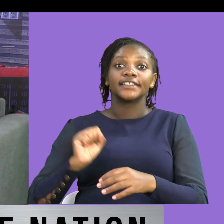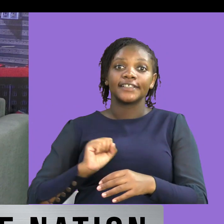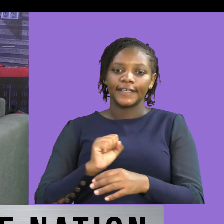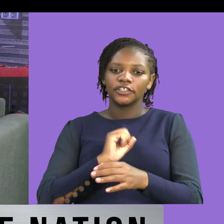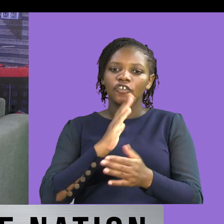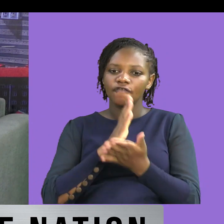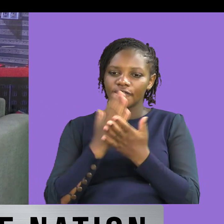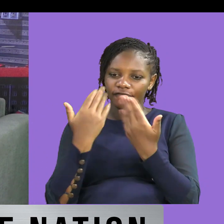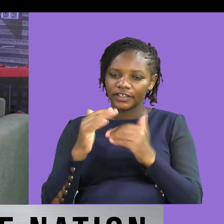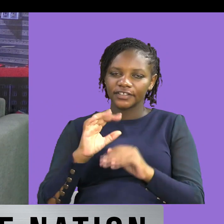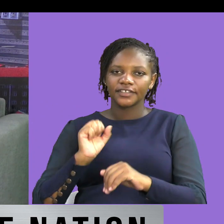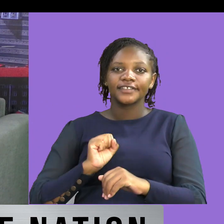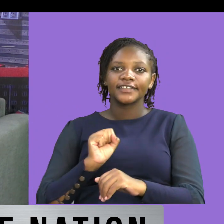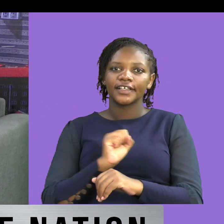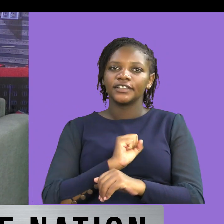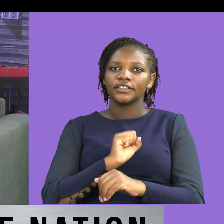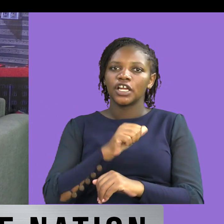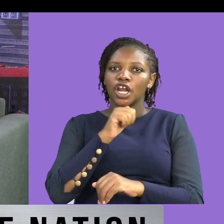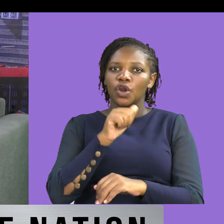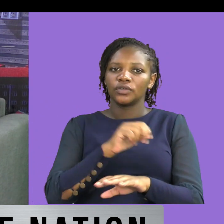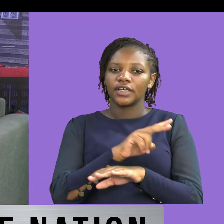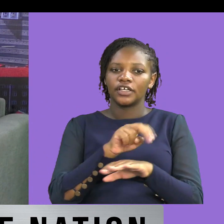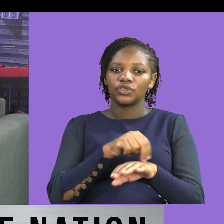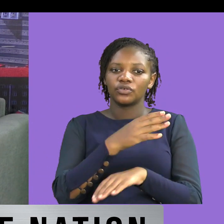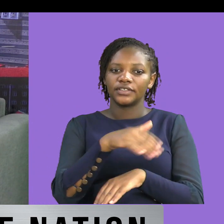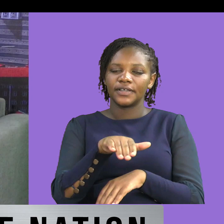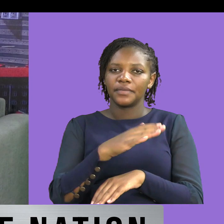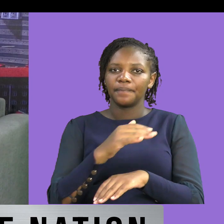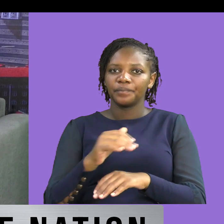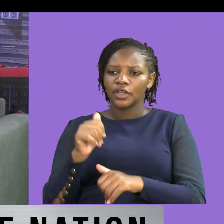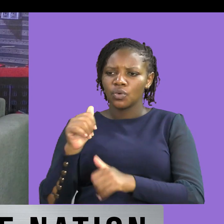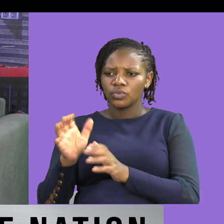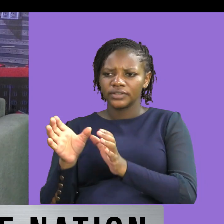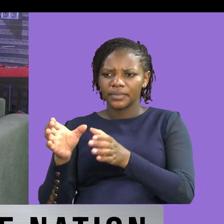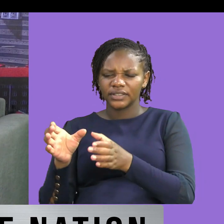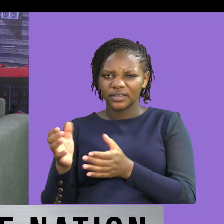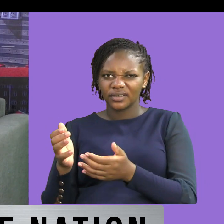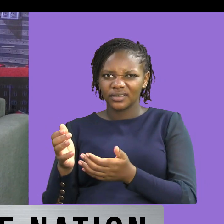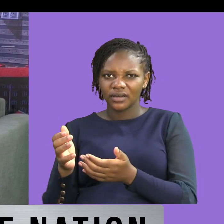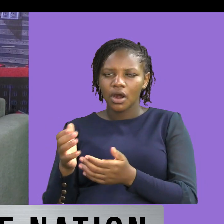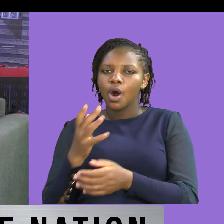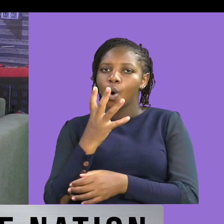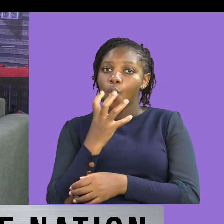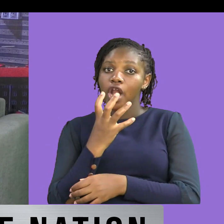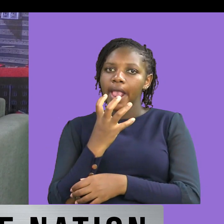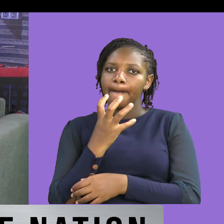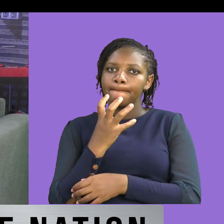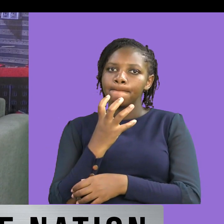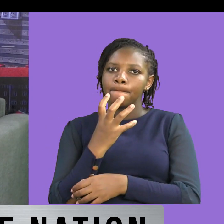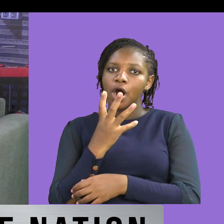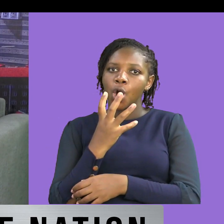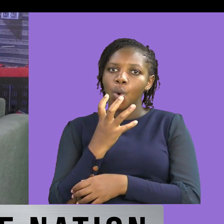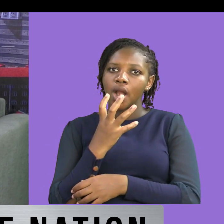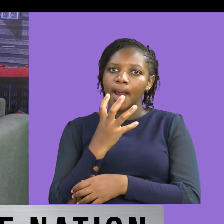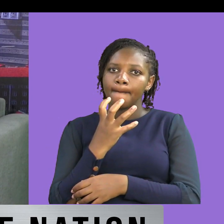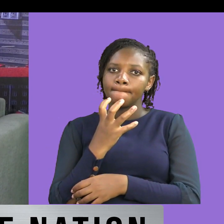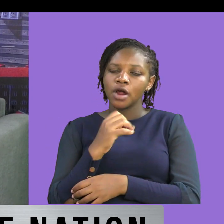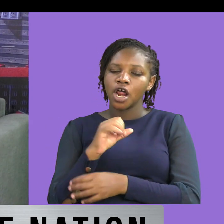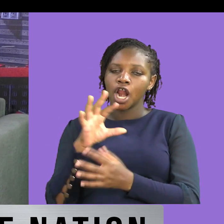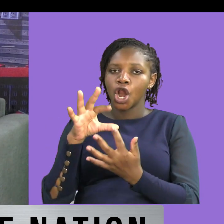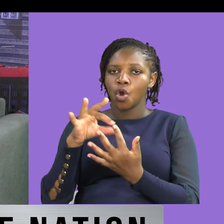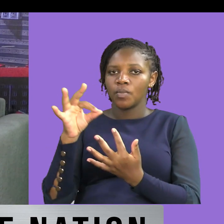Senate. Exactly. That's exactly what I thought. Which party? I think it's ODM. It's ODM. Yeah. Nominated